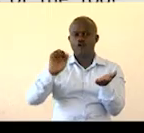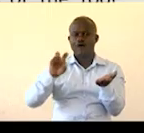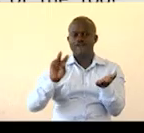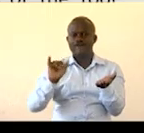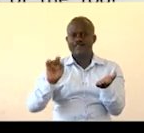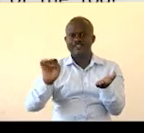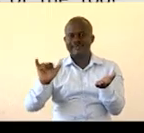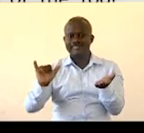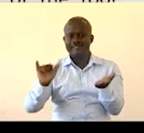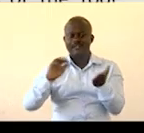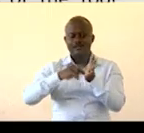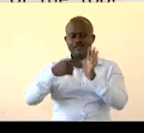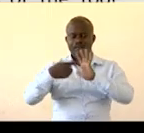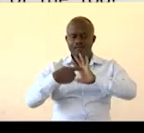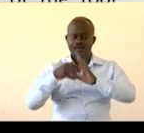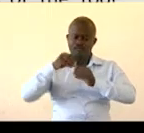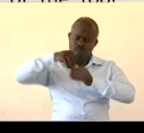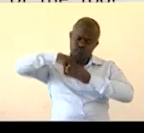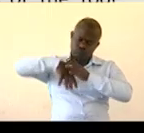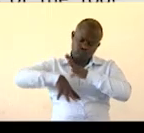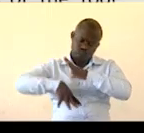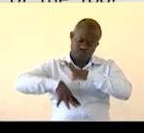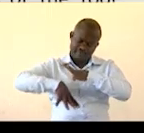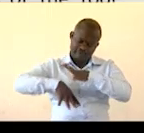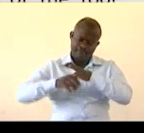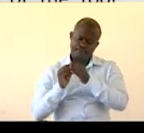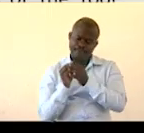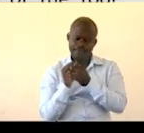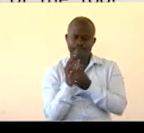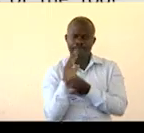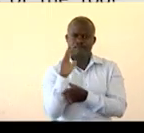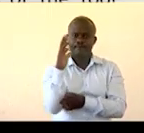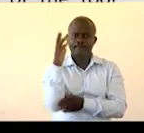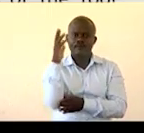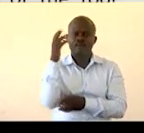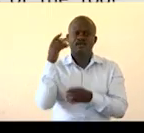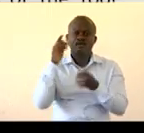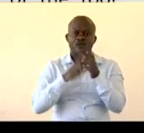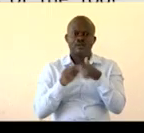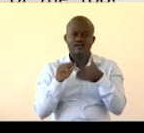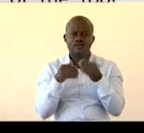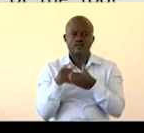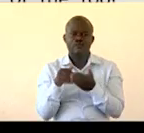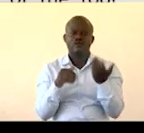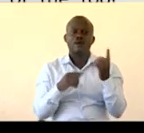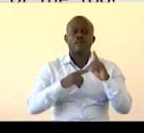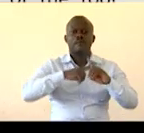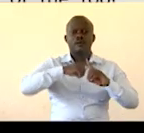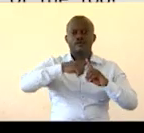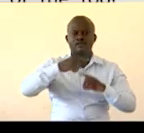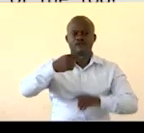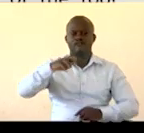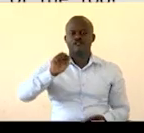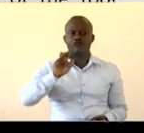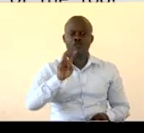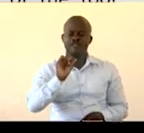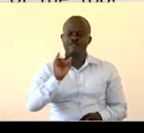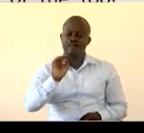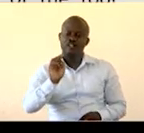means roots grow towards gravity, and that is what we call positive